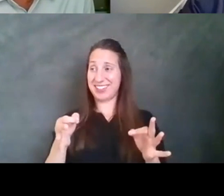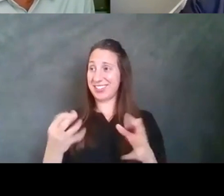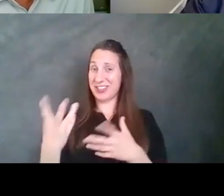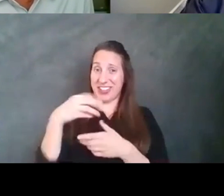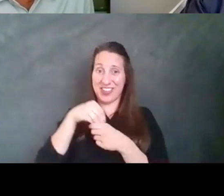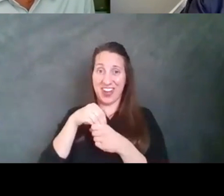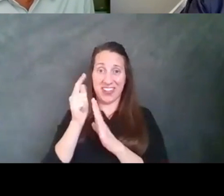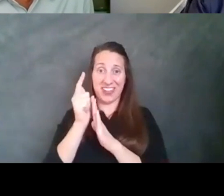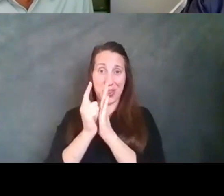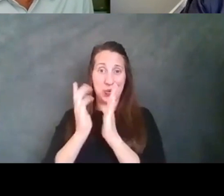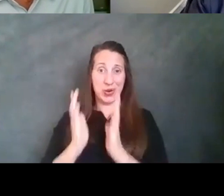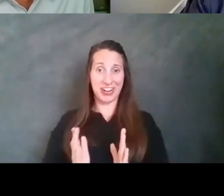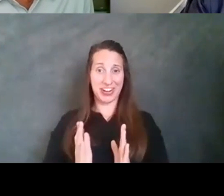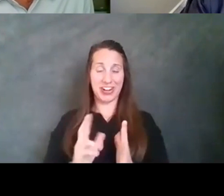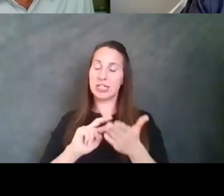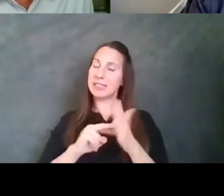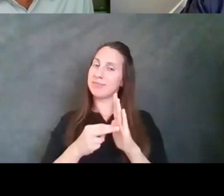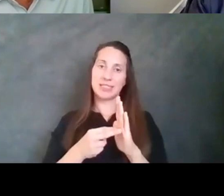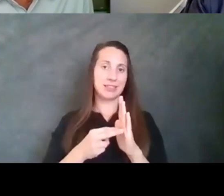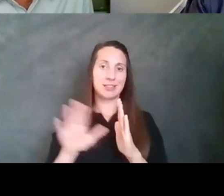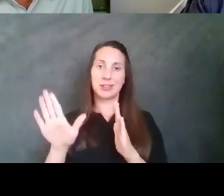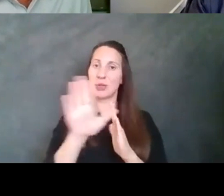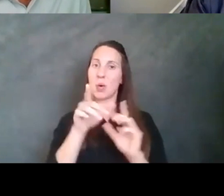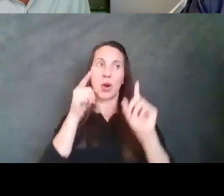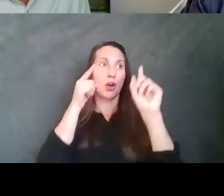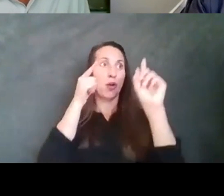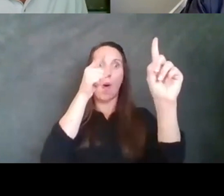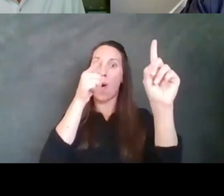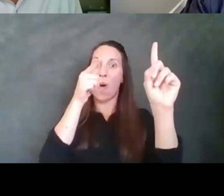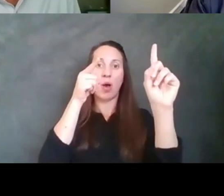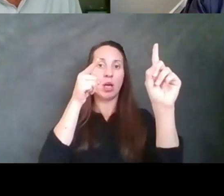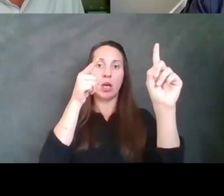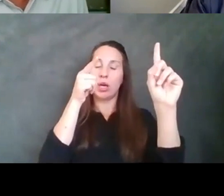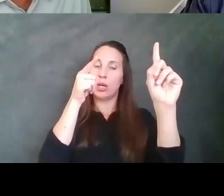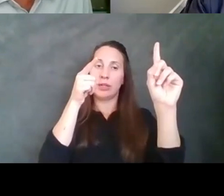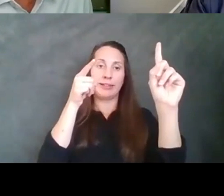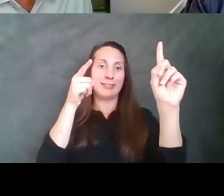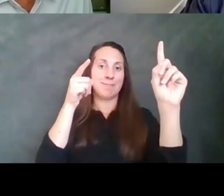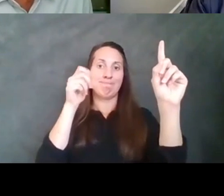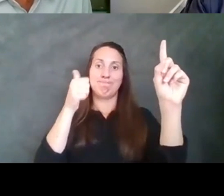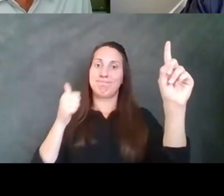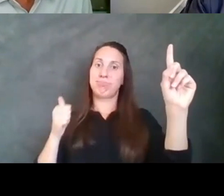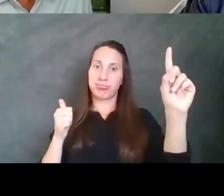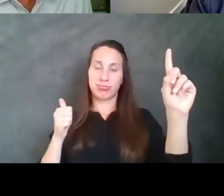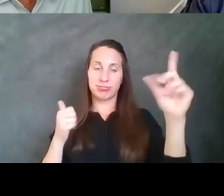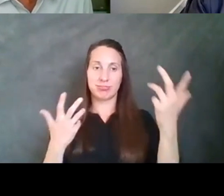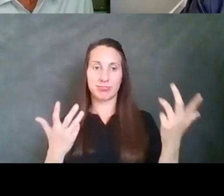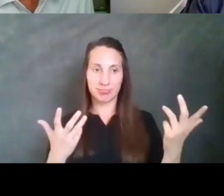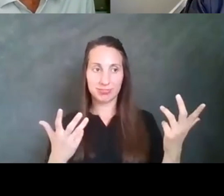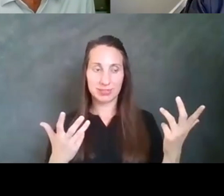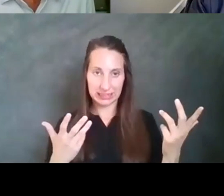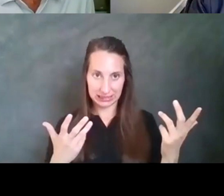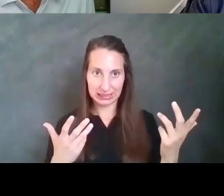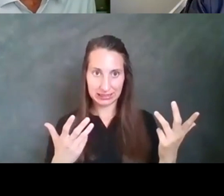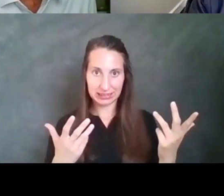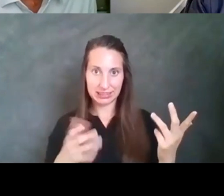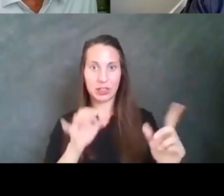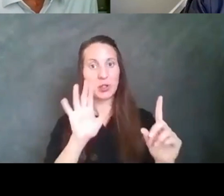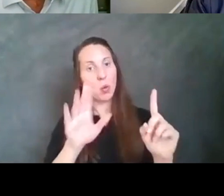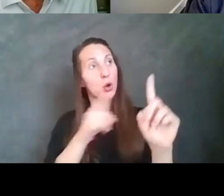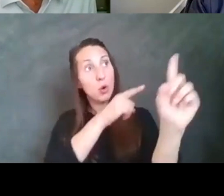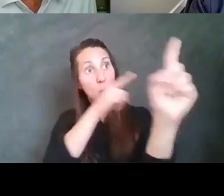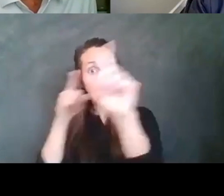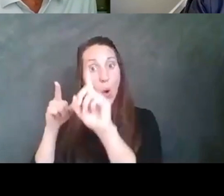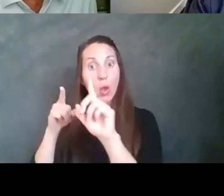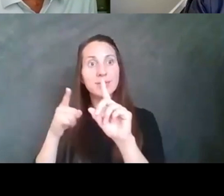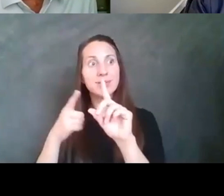lost sight of your initial goal, which was that everyone get to a place of inclusion and a place of